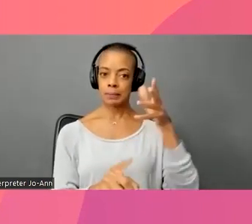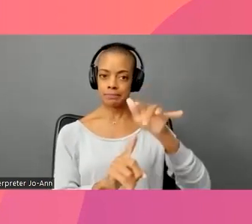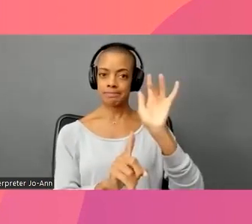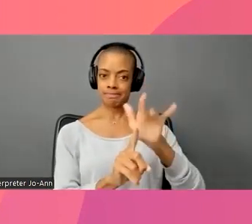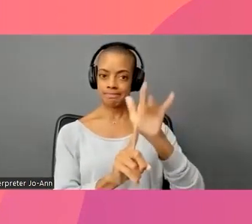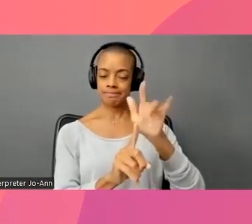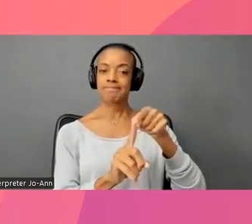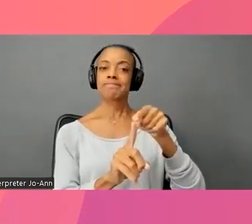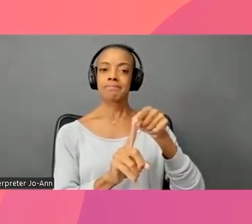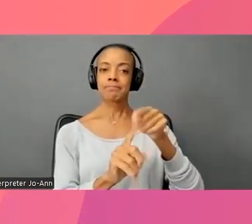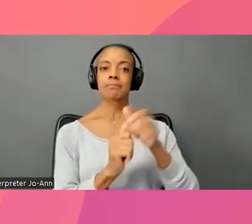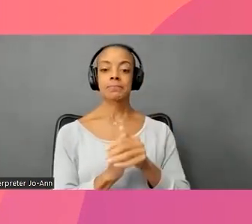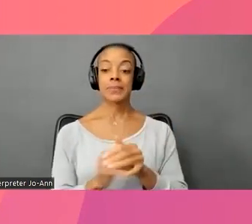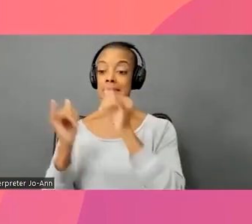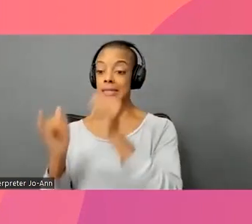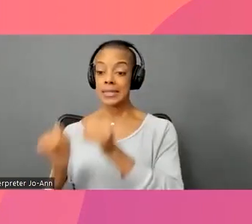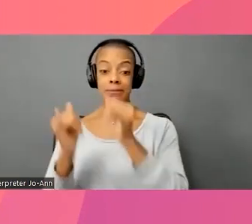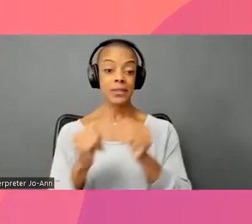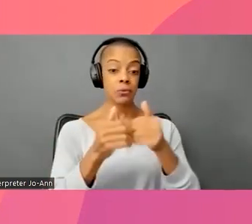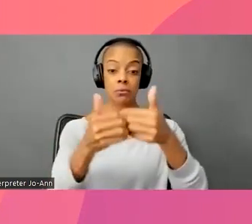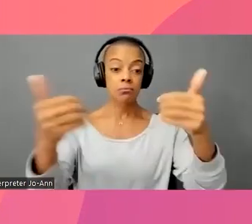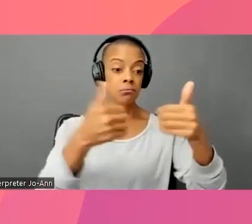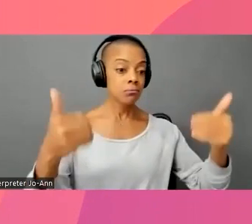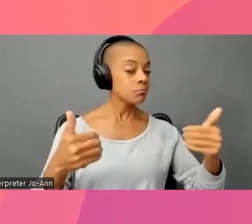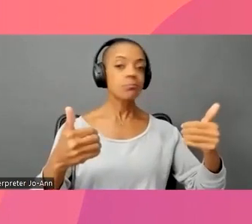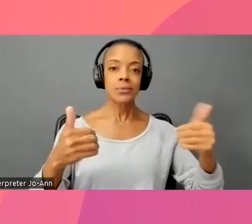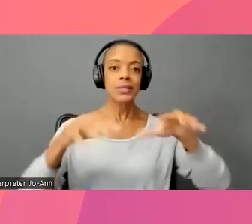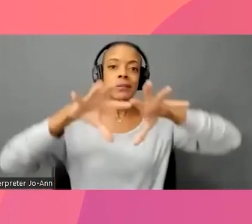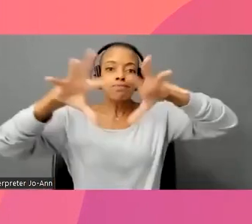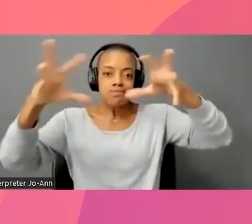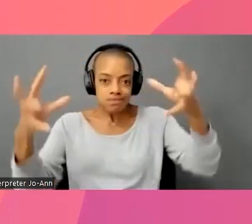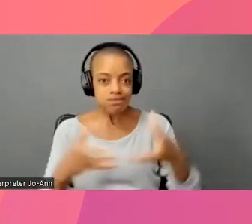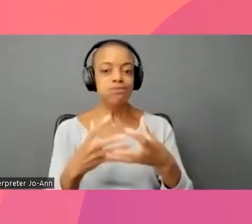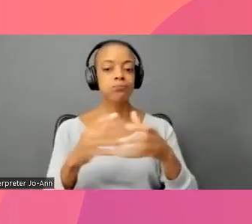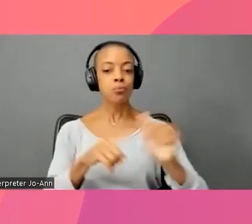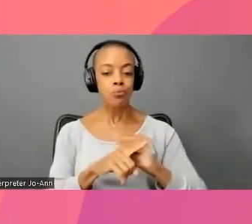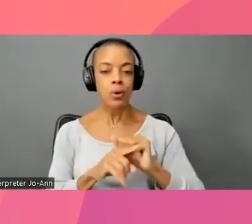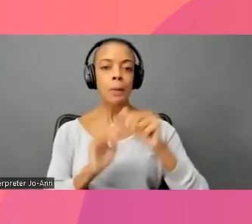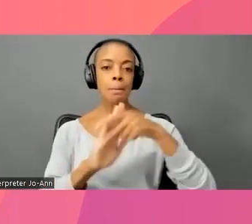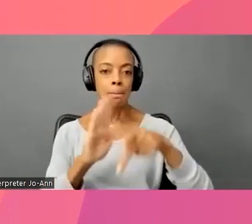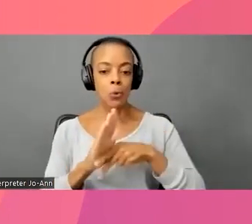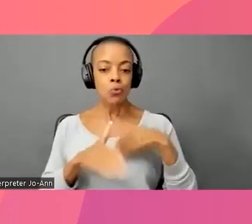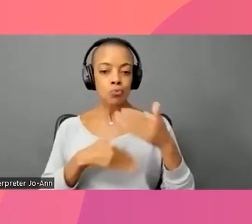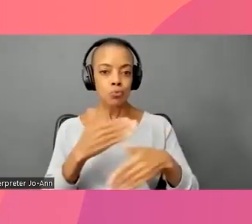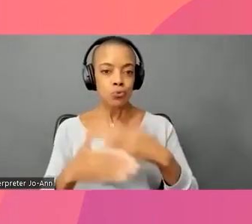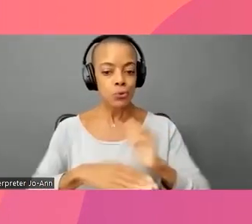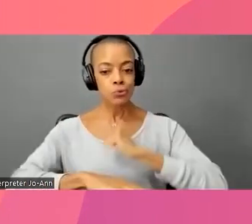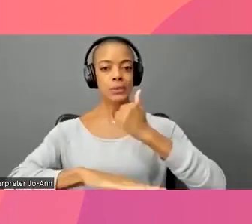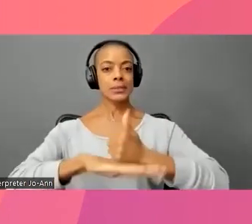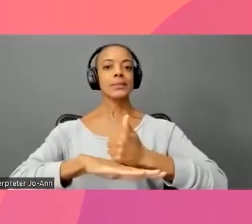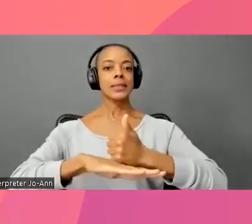beyond individual actions and draws attention to practices, policies, and procedures that